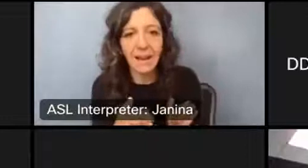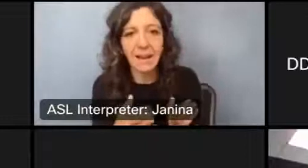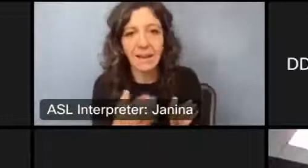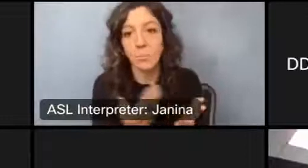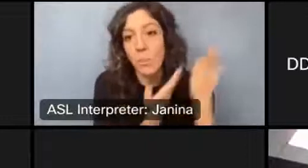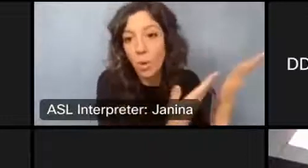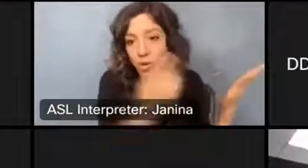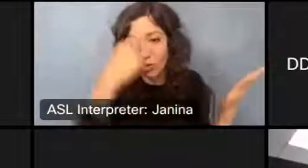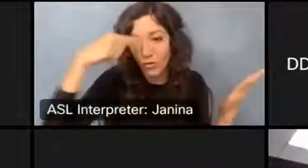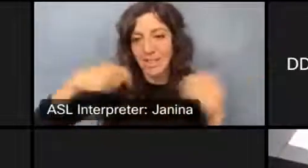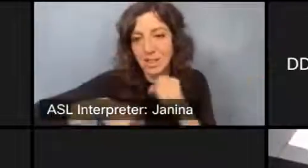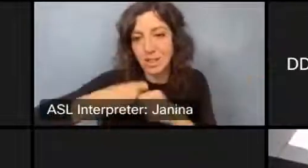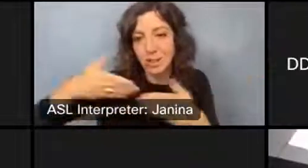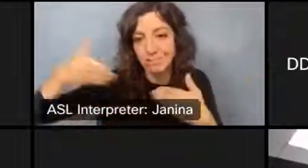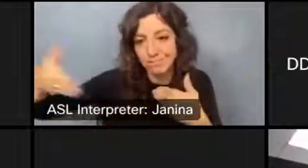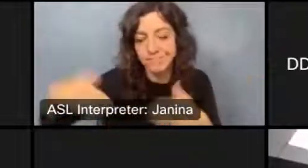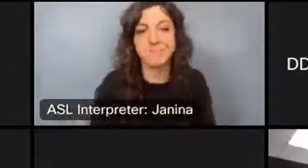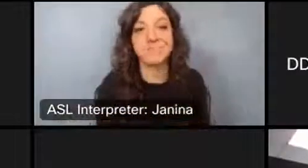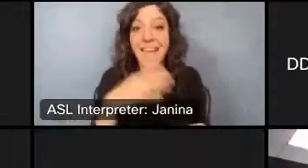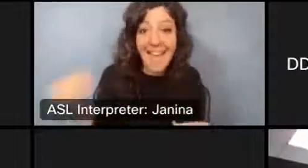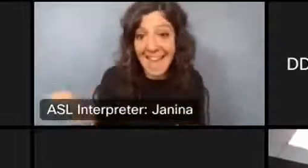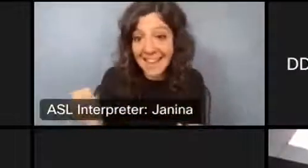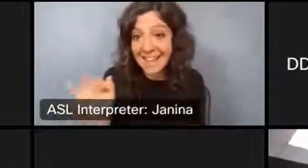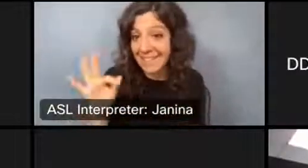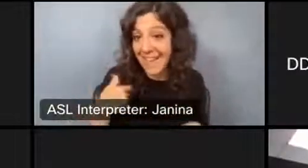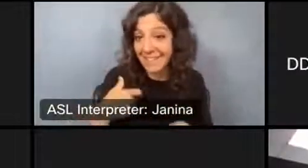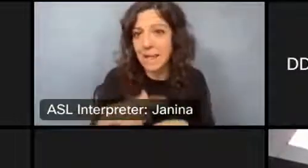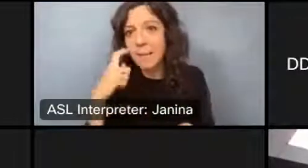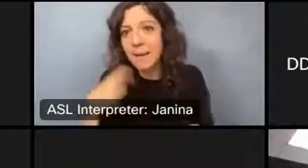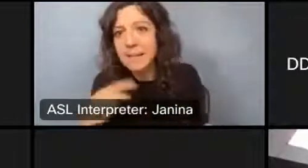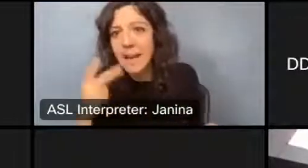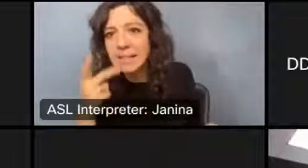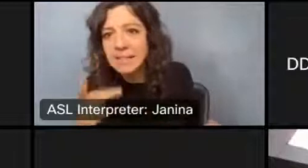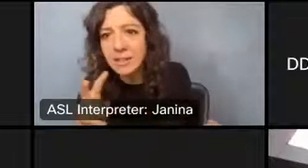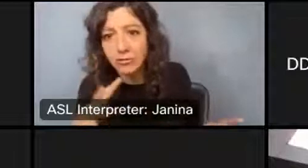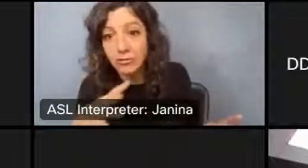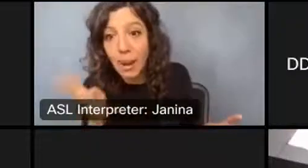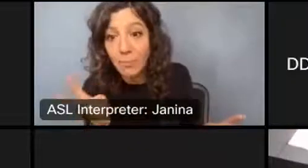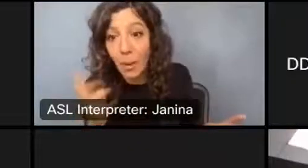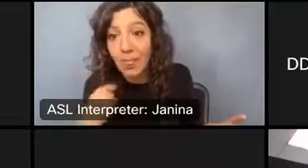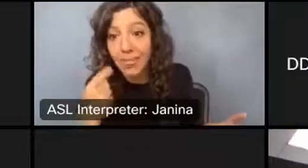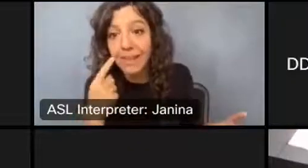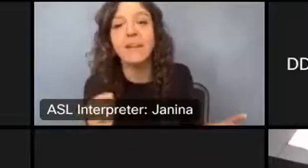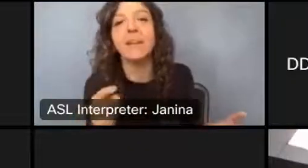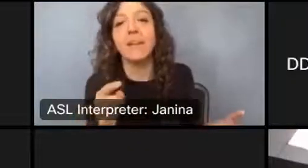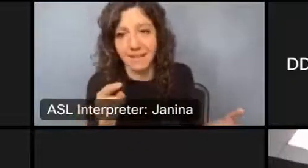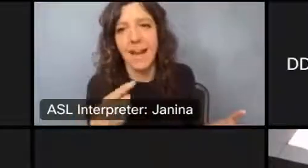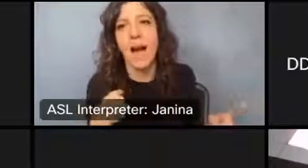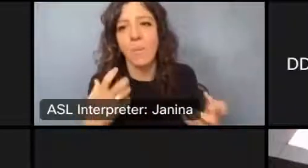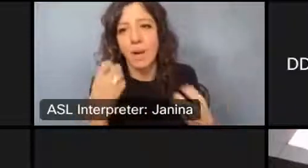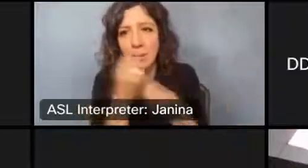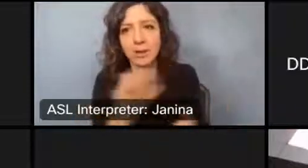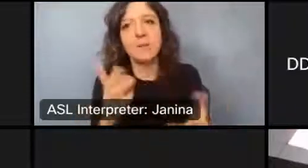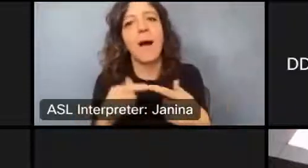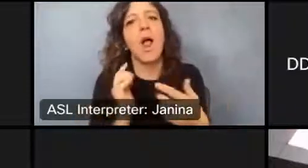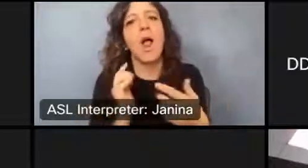proposals for this year. And additionally, because I see Reva right there, I want to make sure that we remind folks about our coordinated future planning